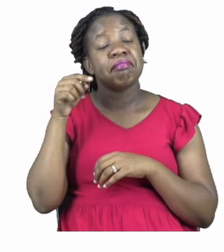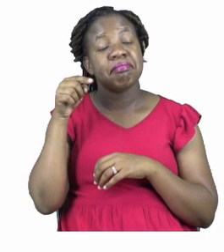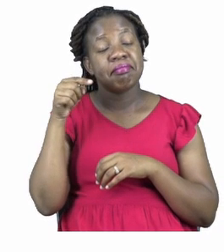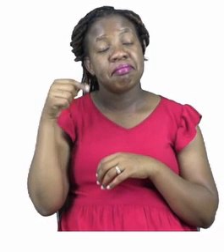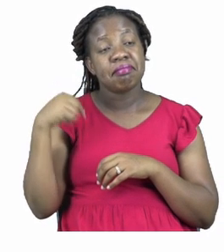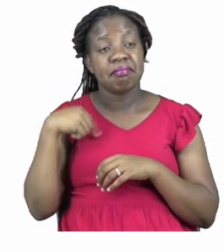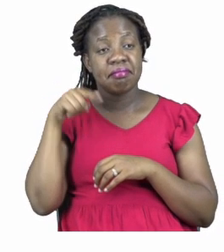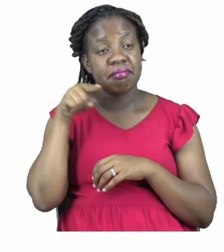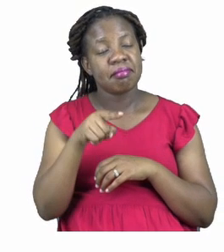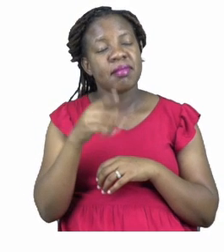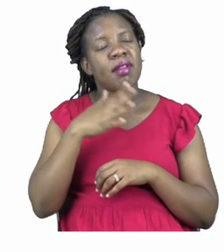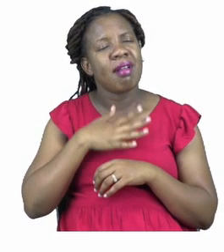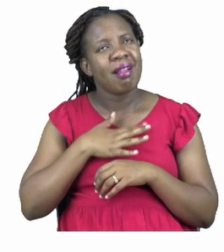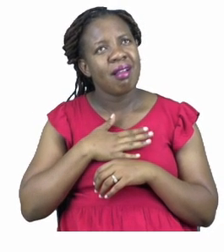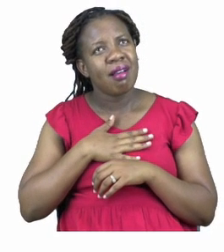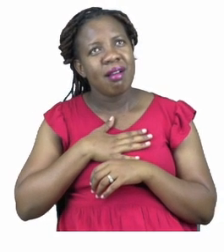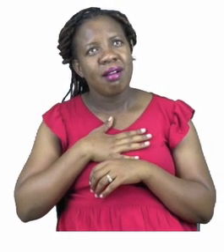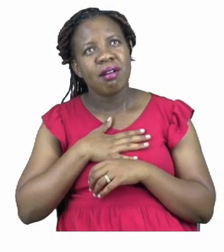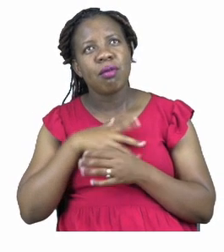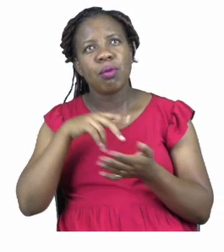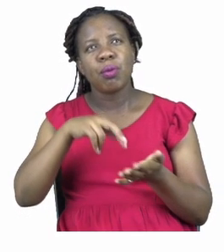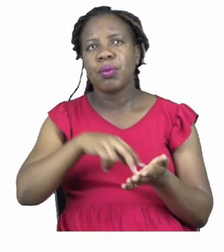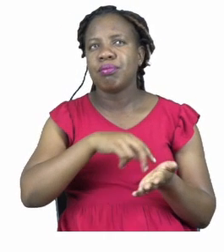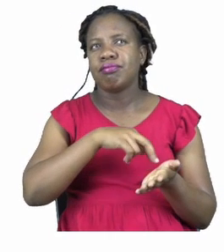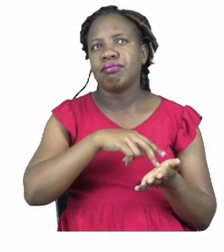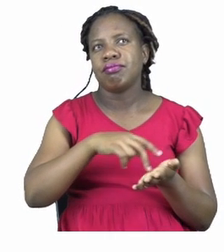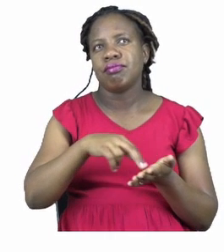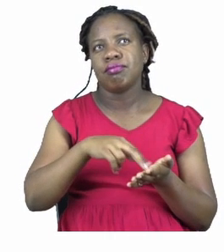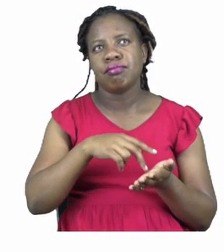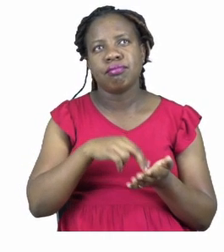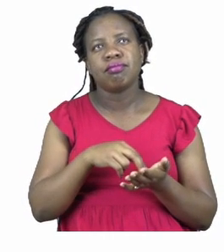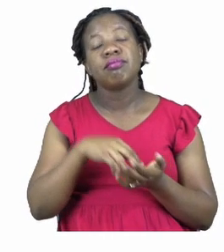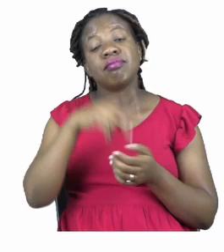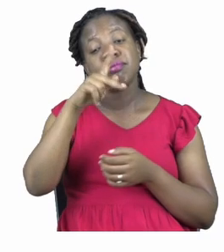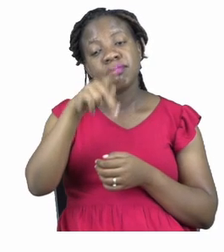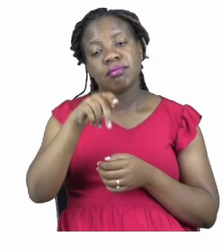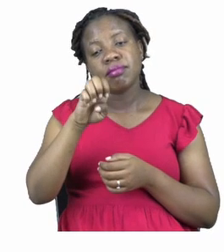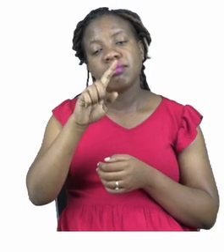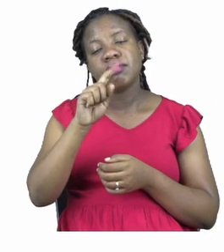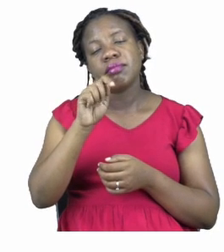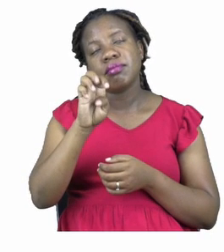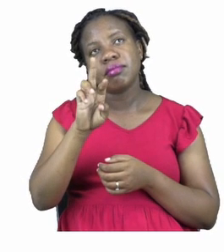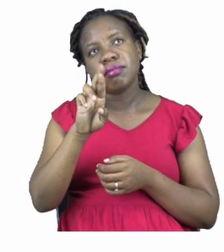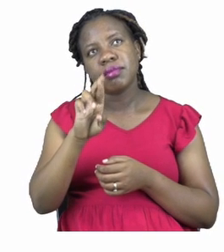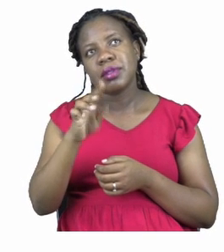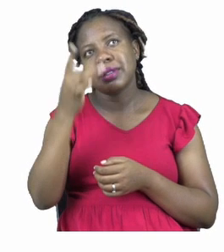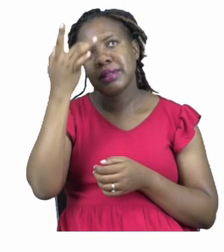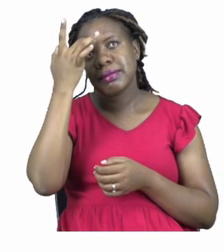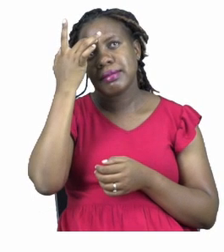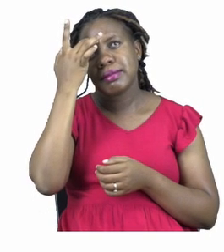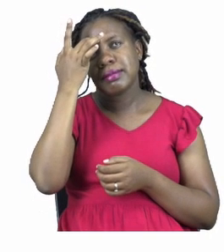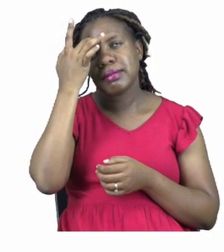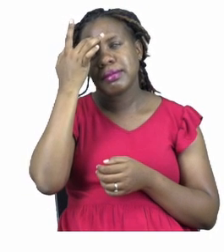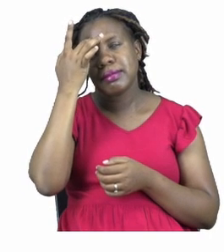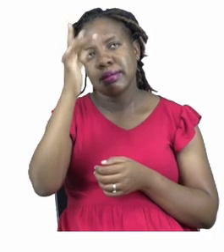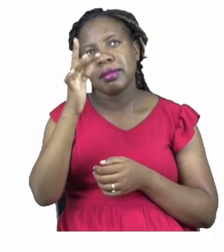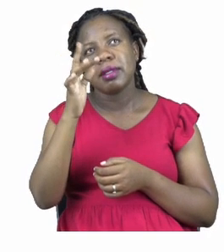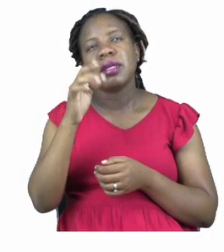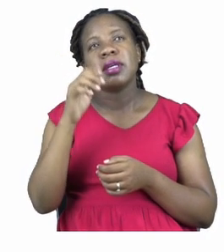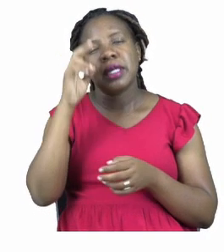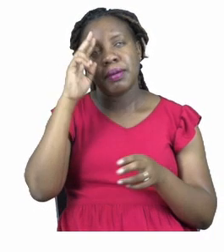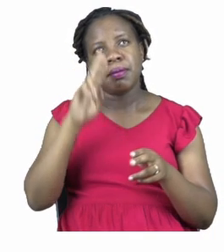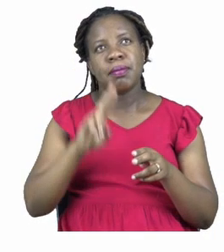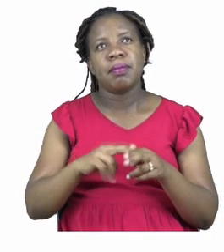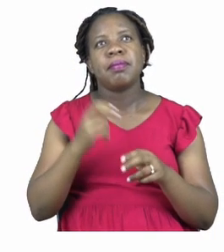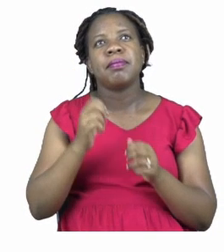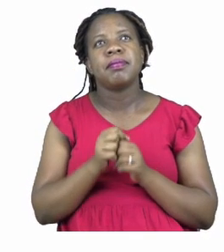Peter is smart and talented. He is so